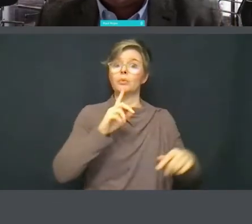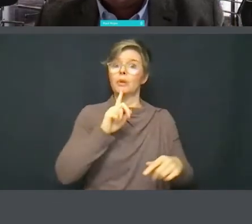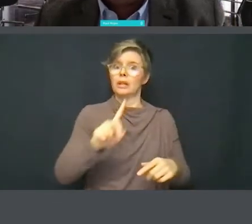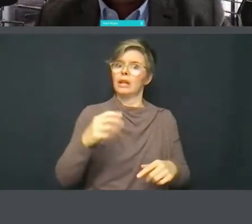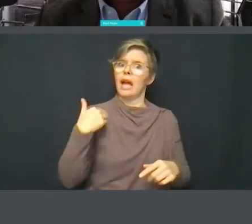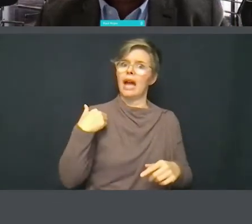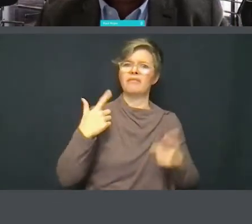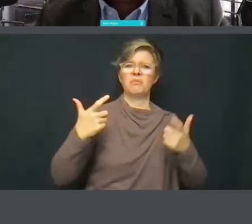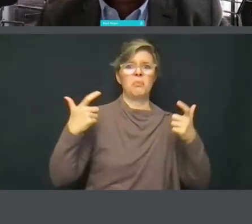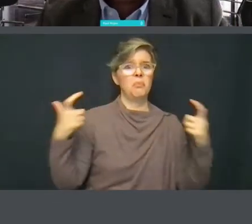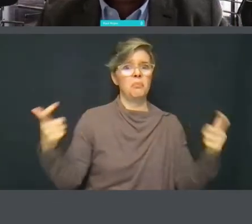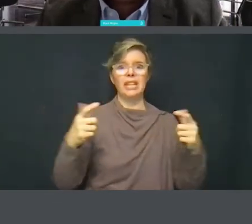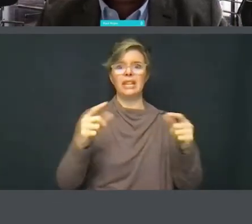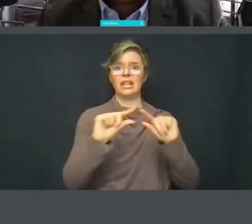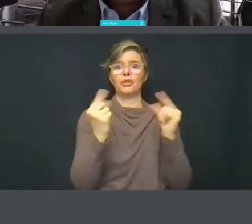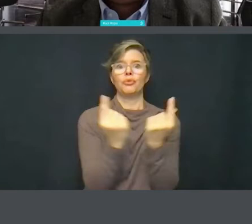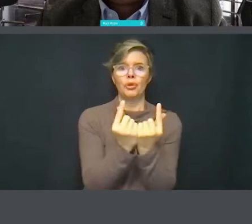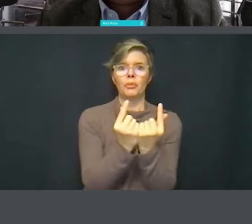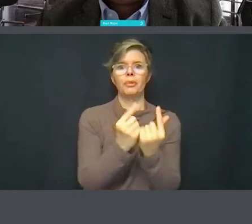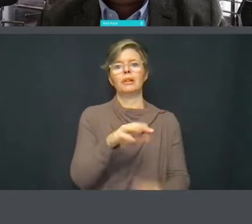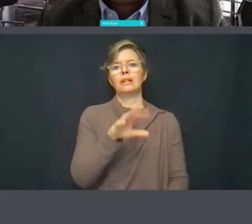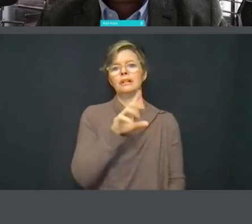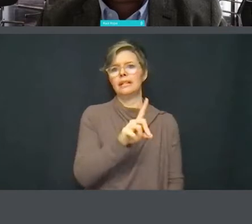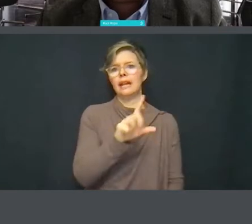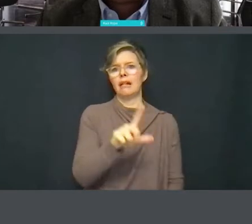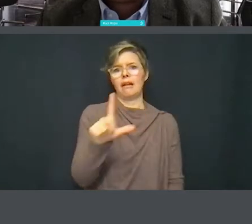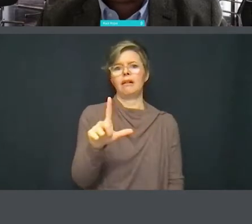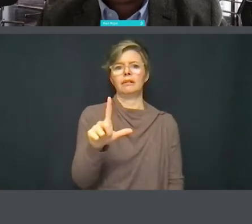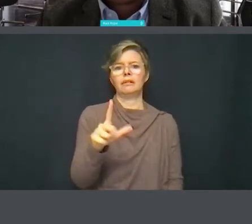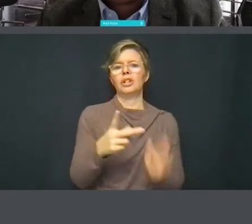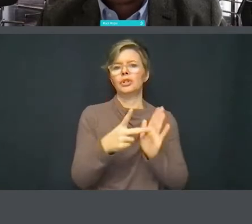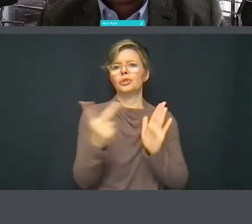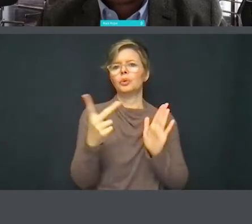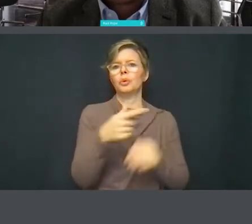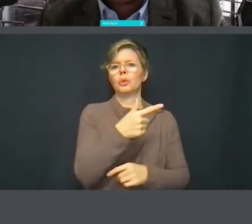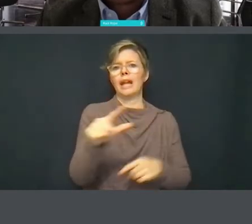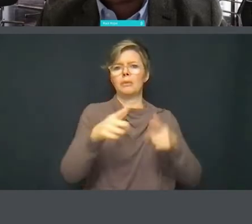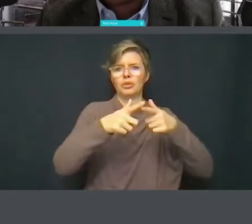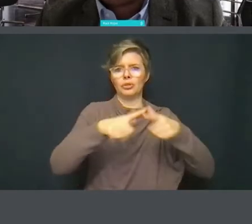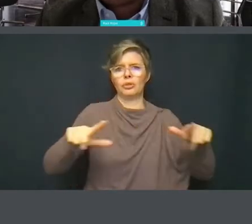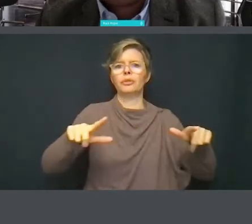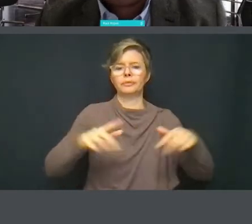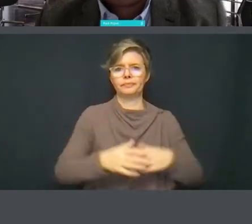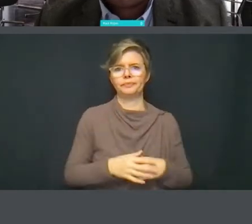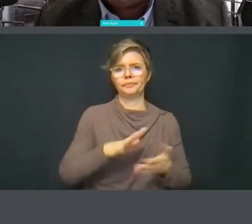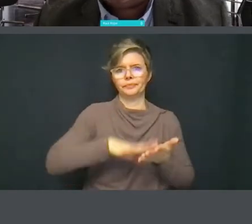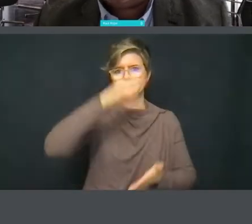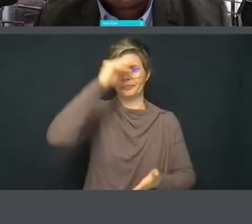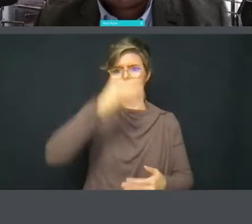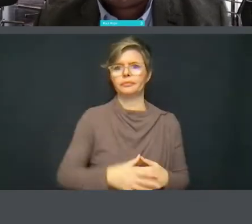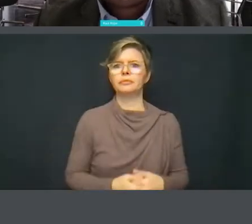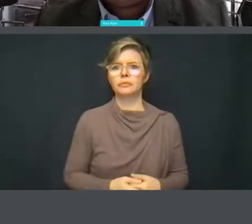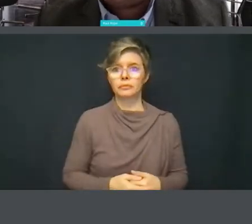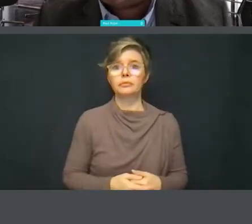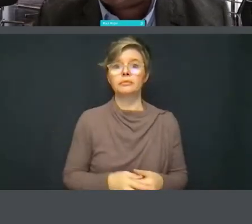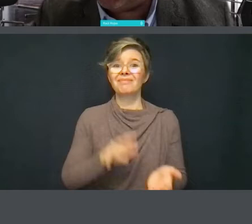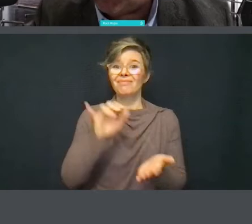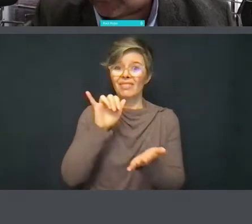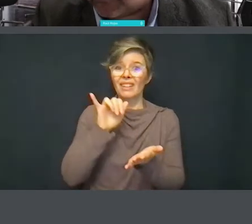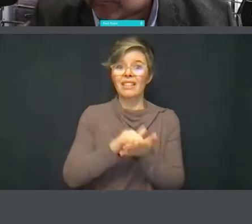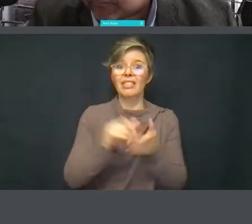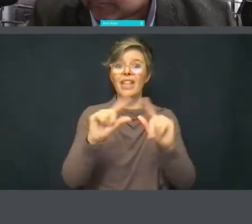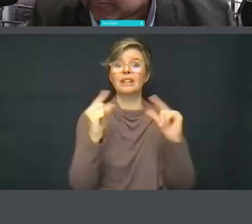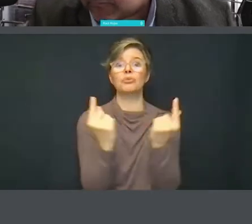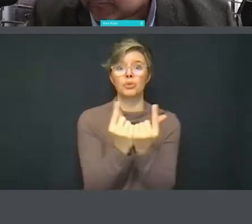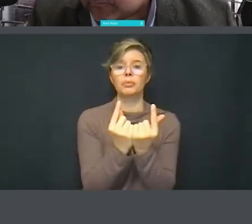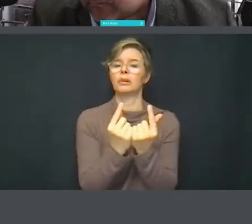it's big, but because it's a population that tends to be of concern for different reasons,